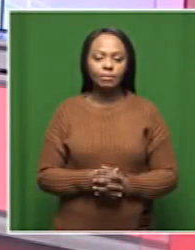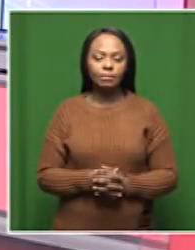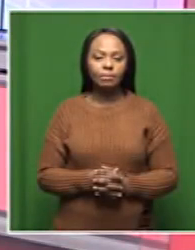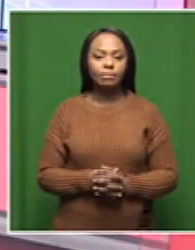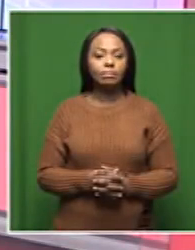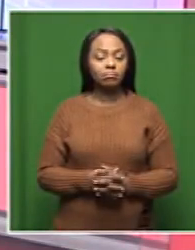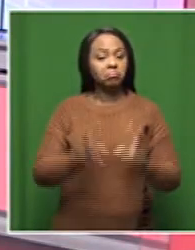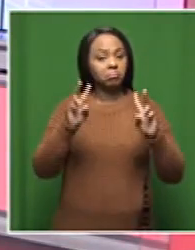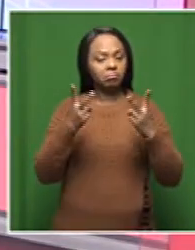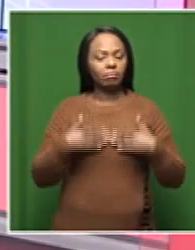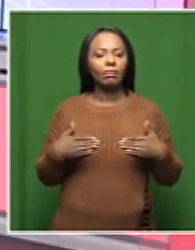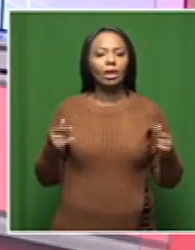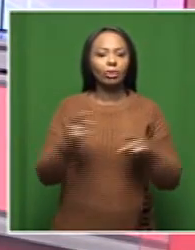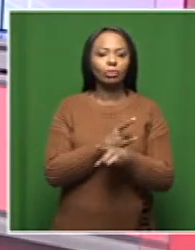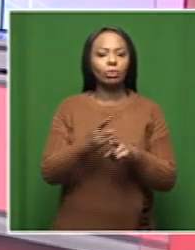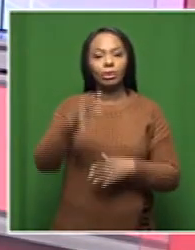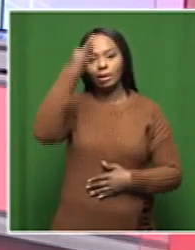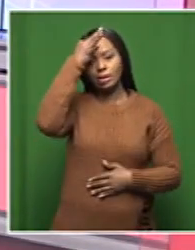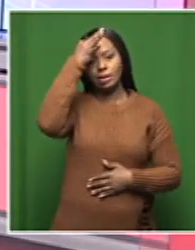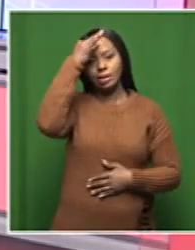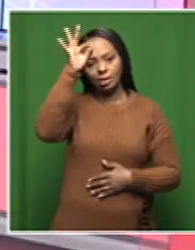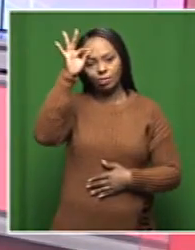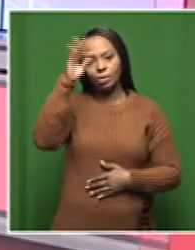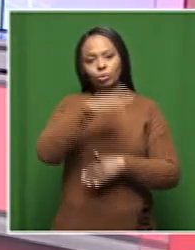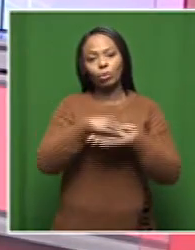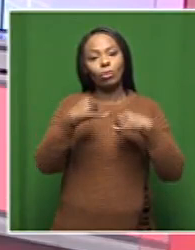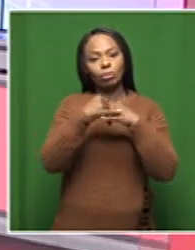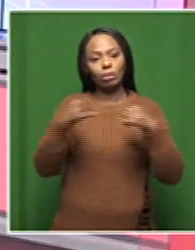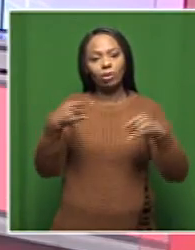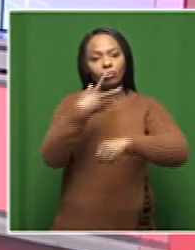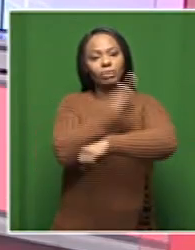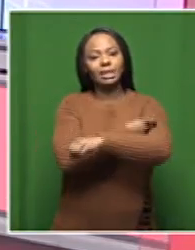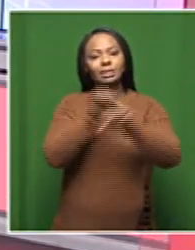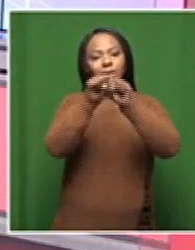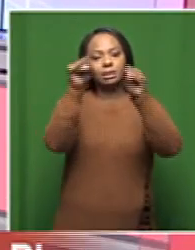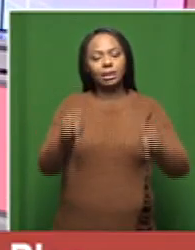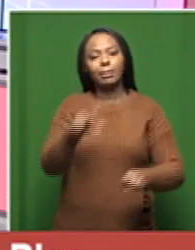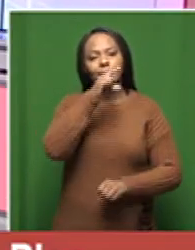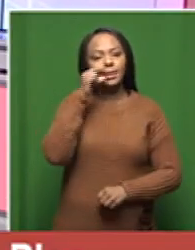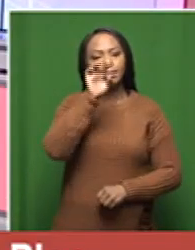You're watching Health Talk. Now, the government's electronic vaccination system, known as the